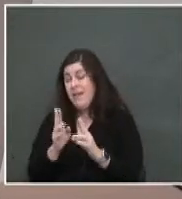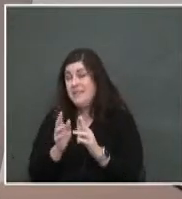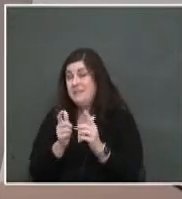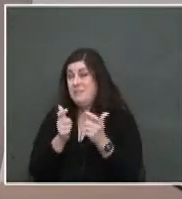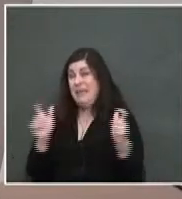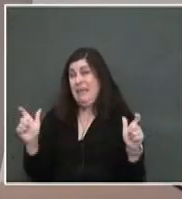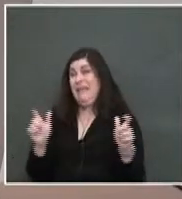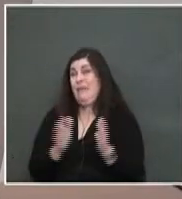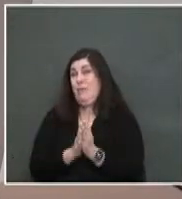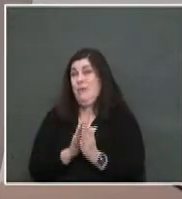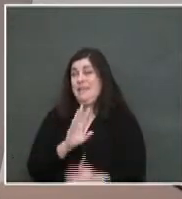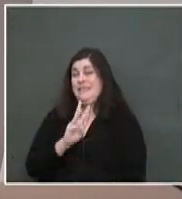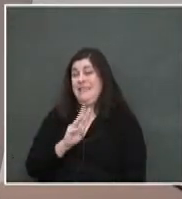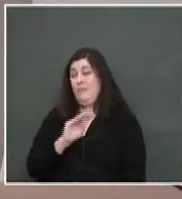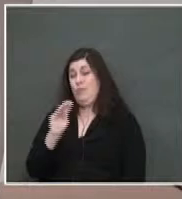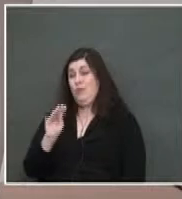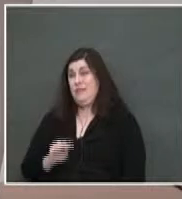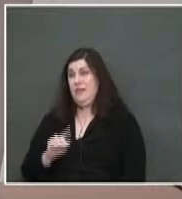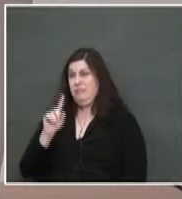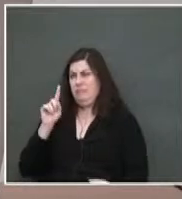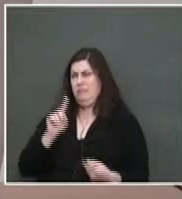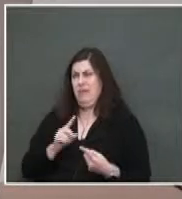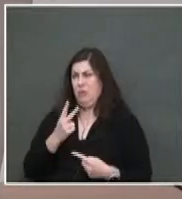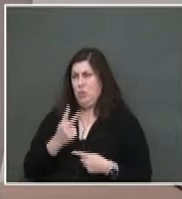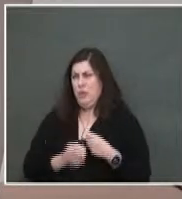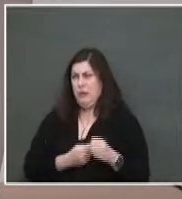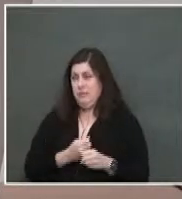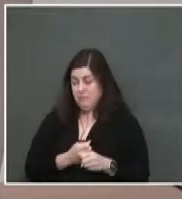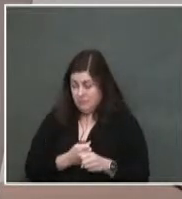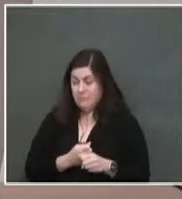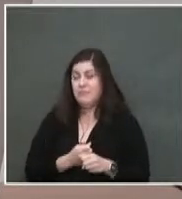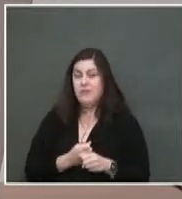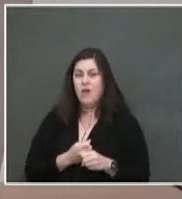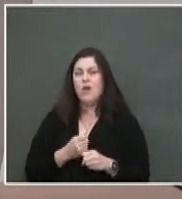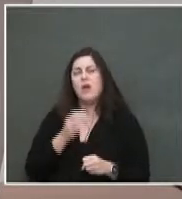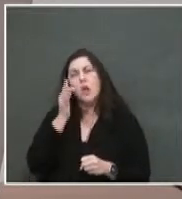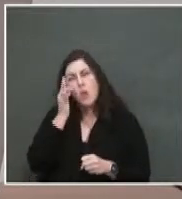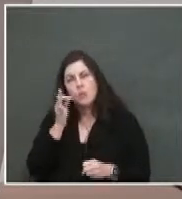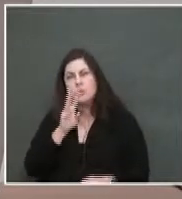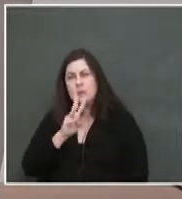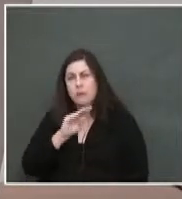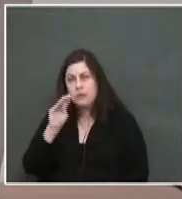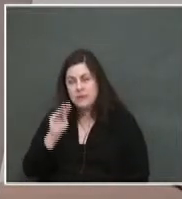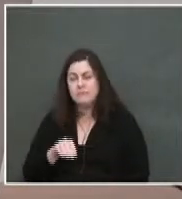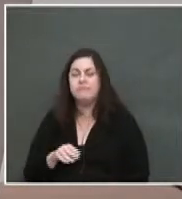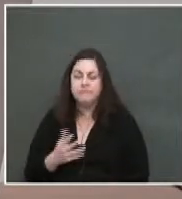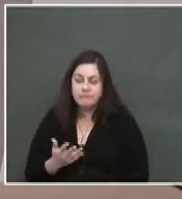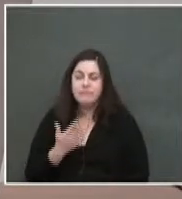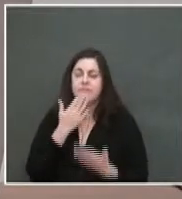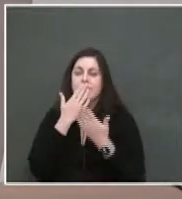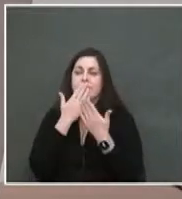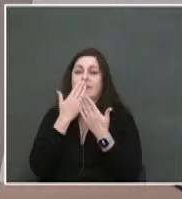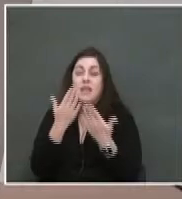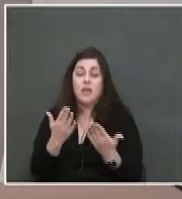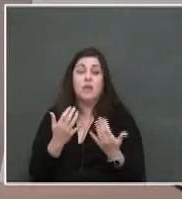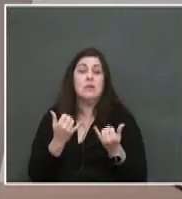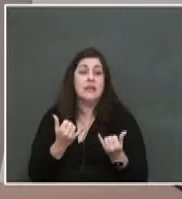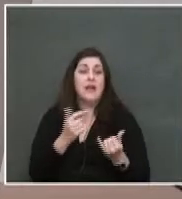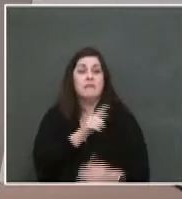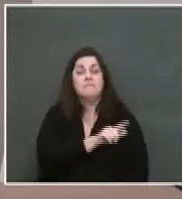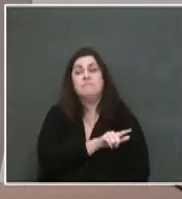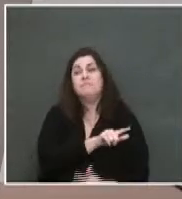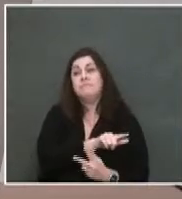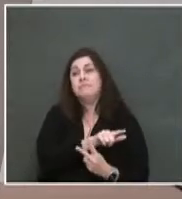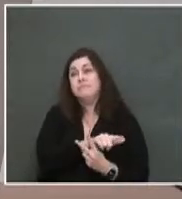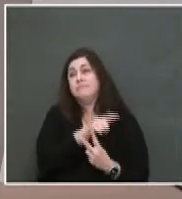significant, a 6% decrease in the last 2 years, close to 6%, right? So thank you. I want to move over to Chief